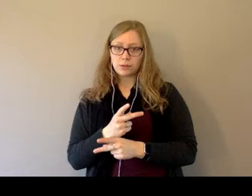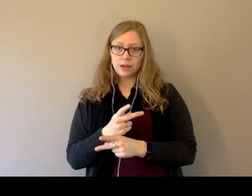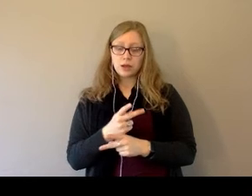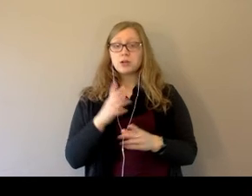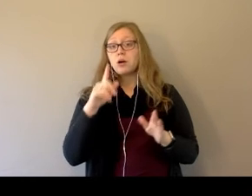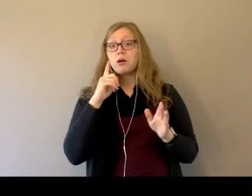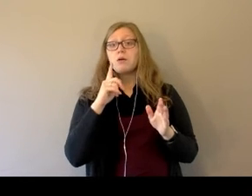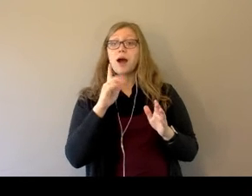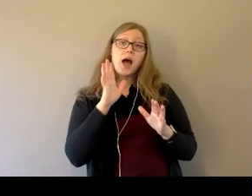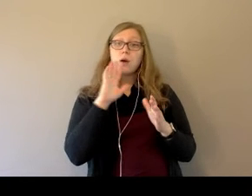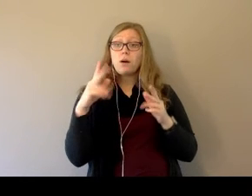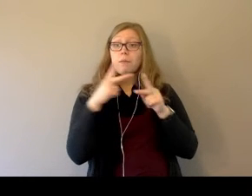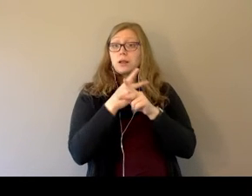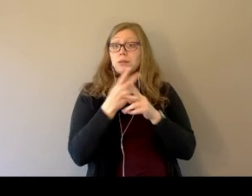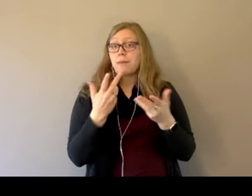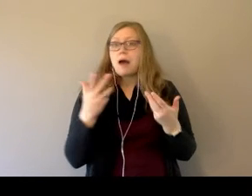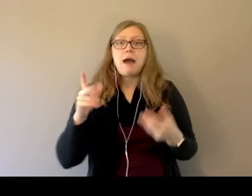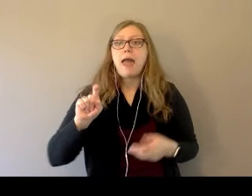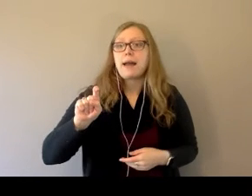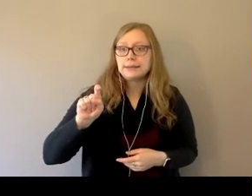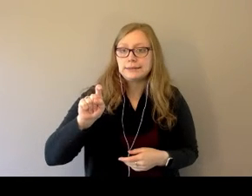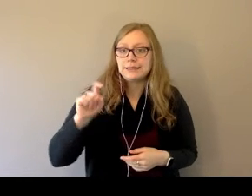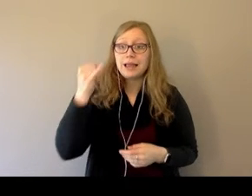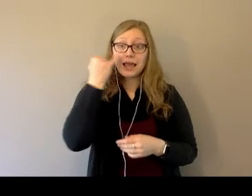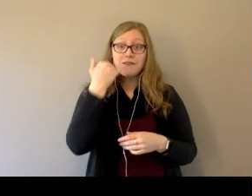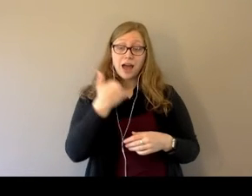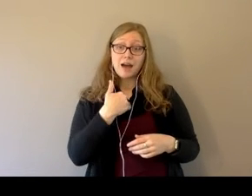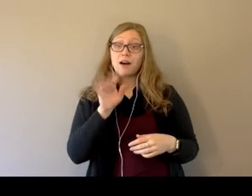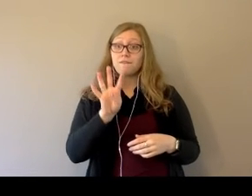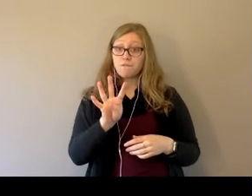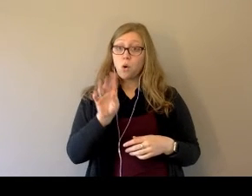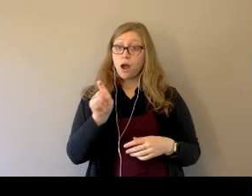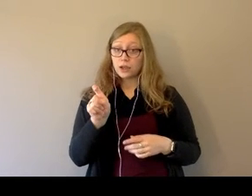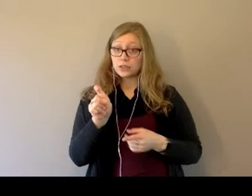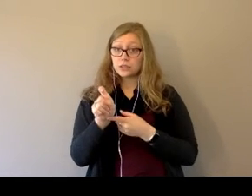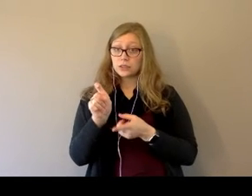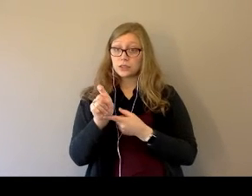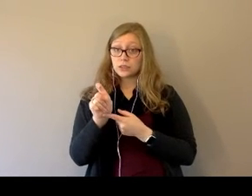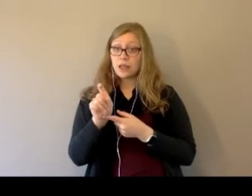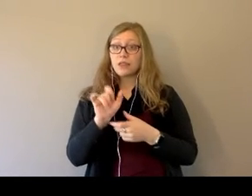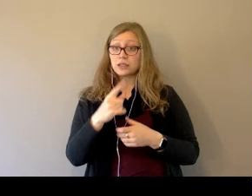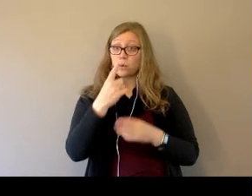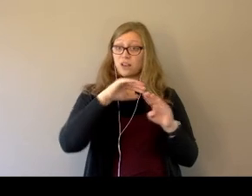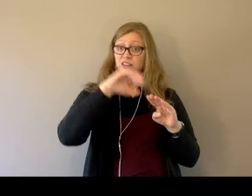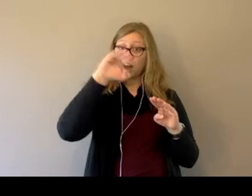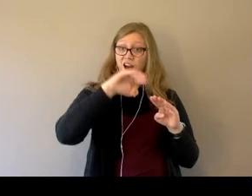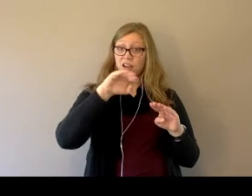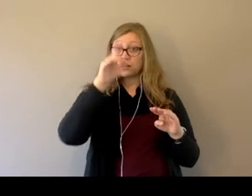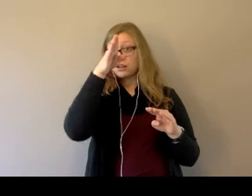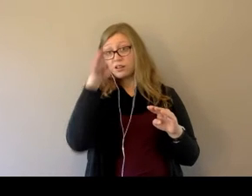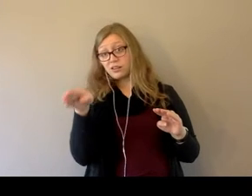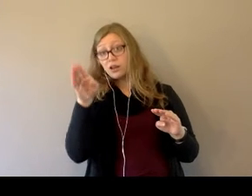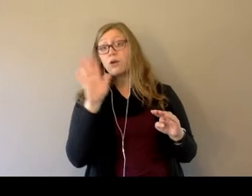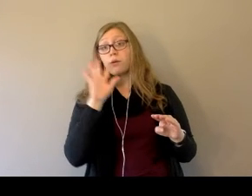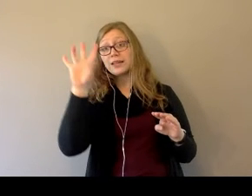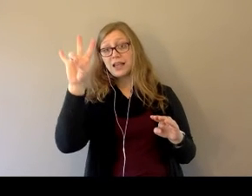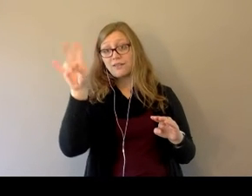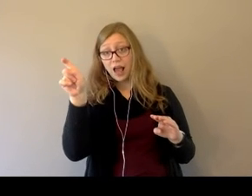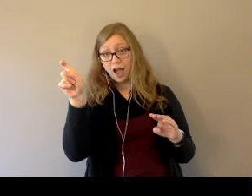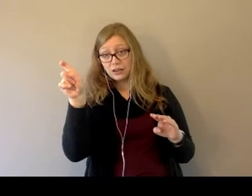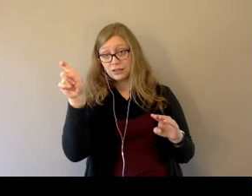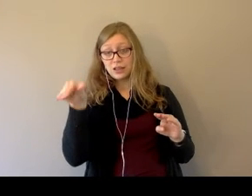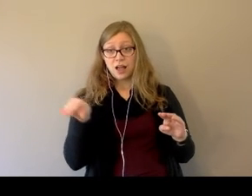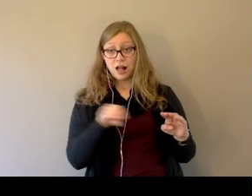by x, if I have 4x, that's going to represent one side, 7x is going to represent